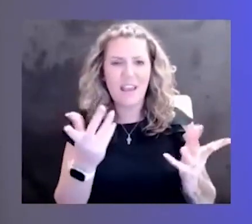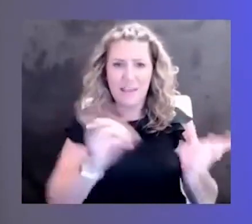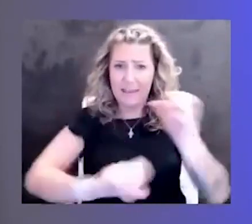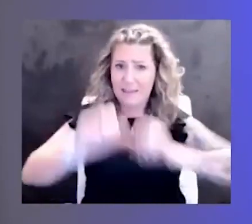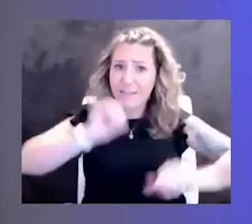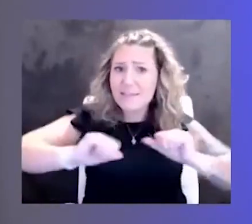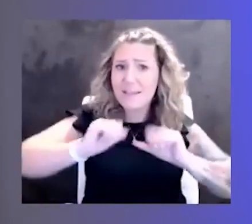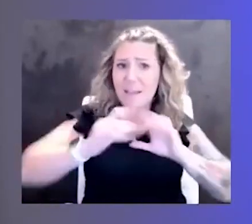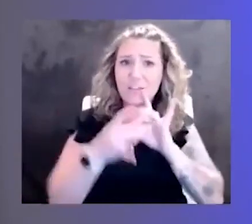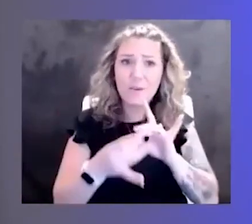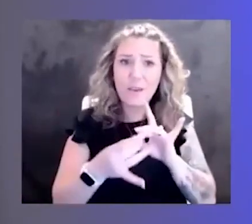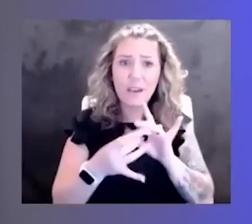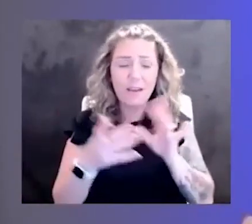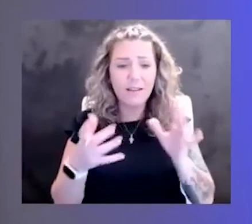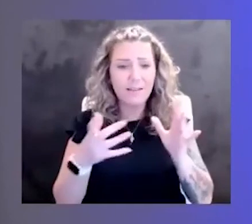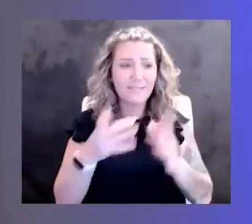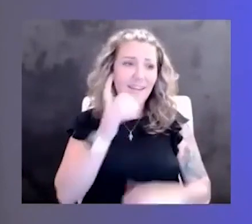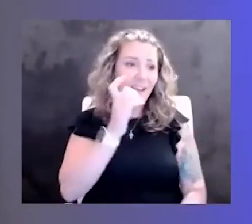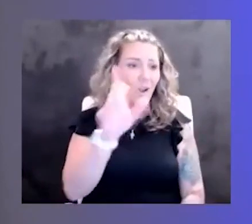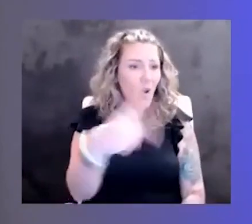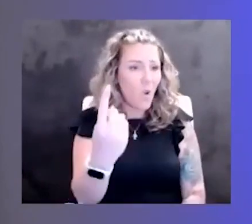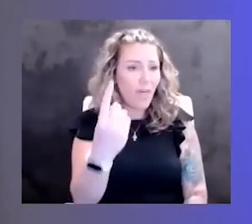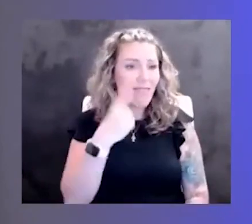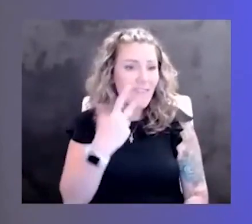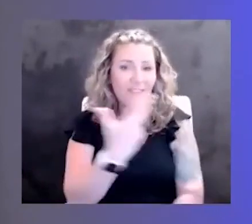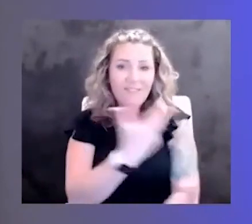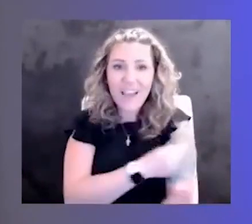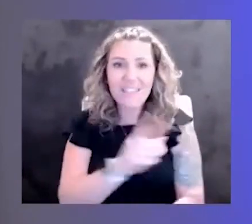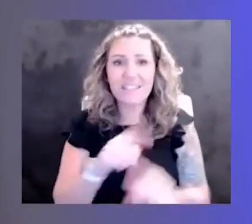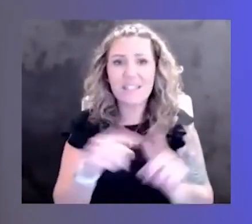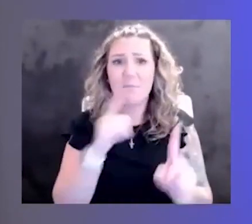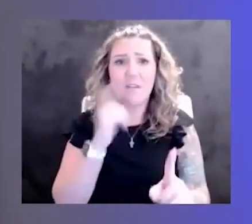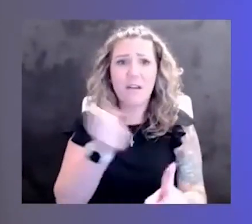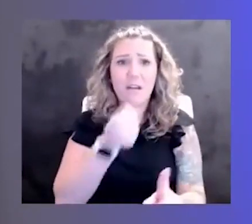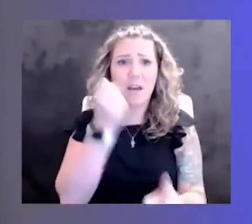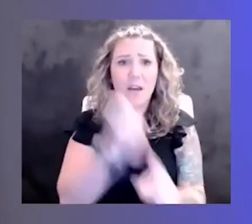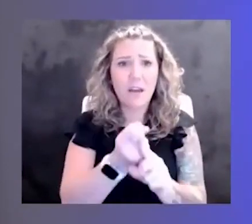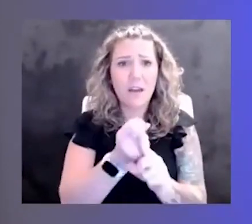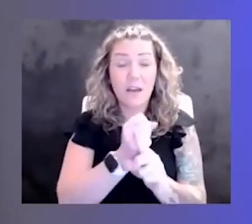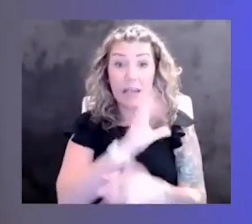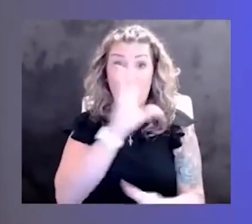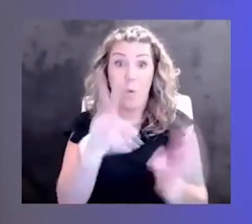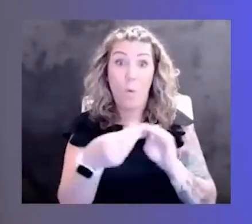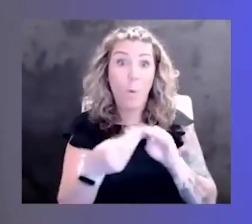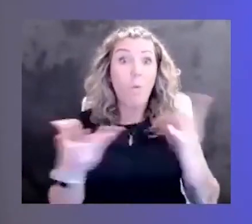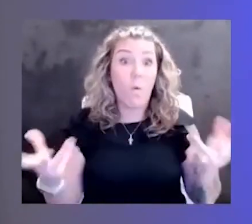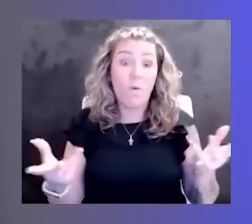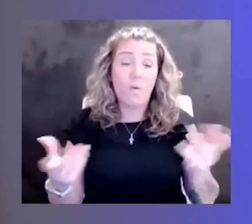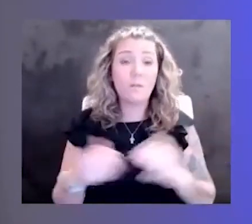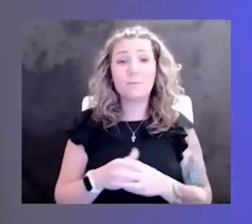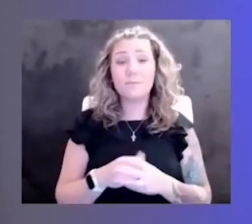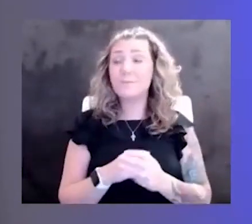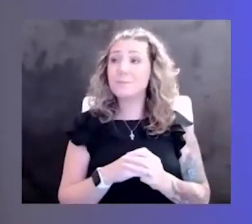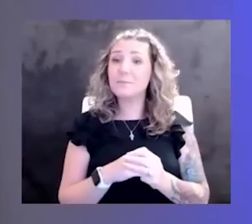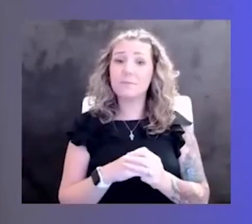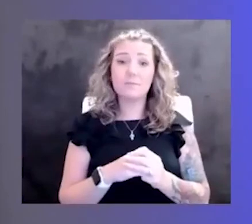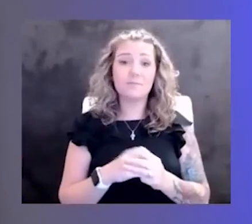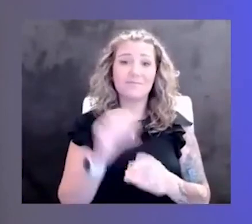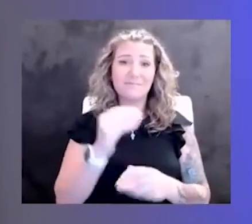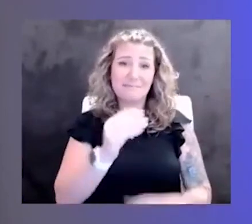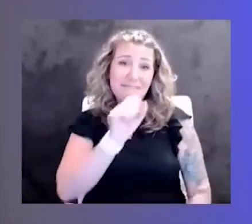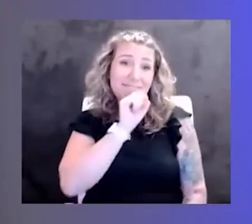behind not just the vaccines, but the pandemic as a whole. And then I'd love to come back